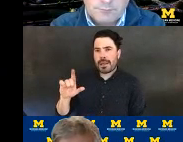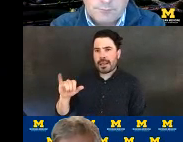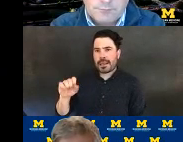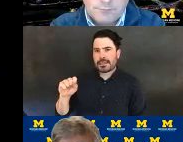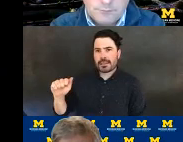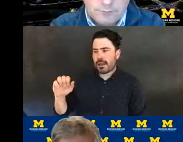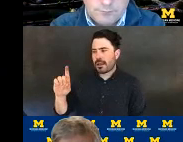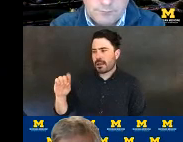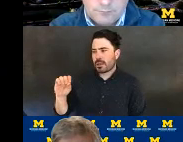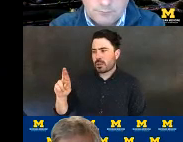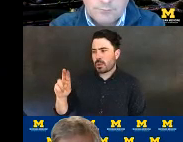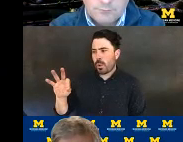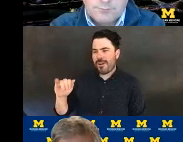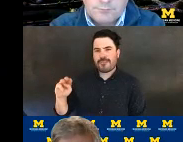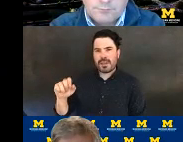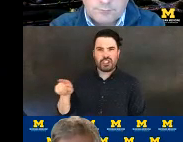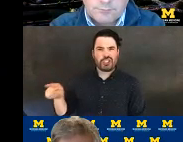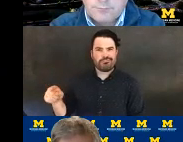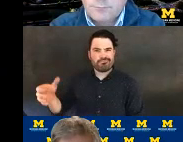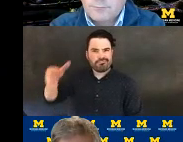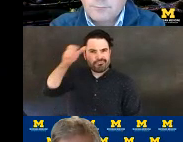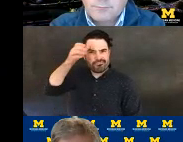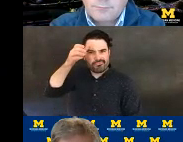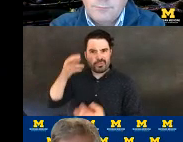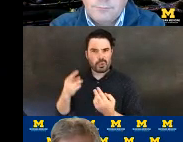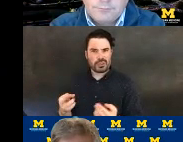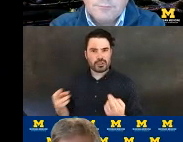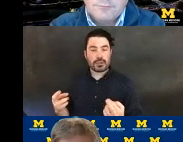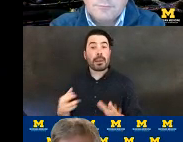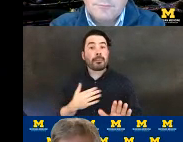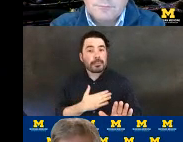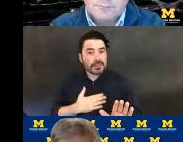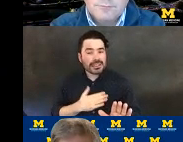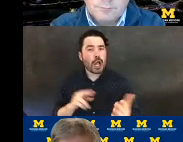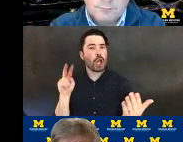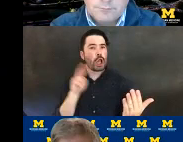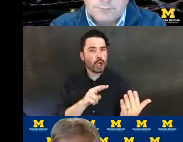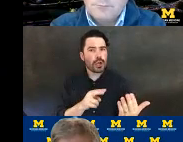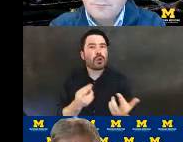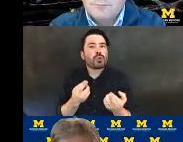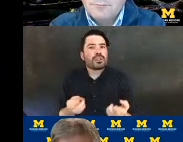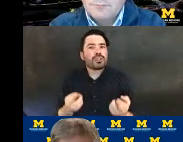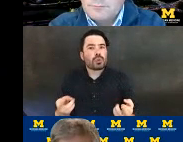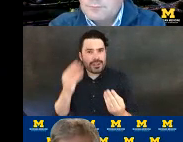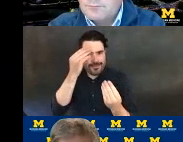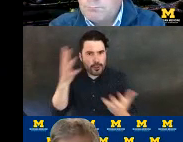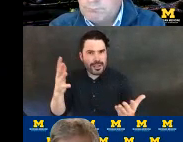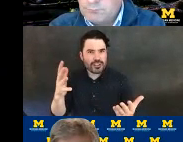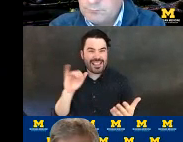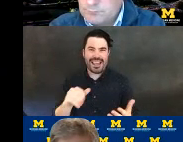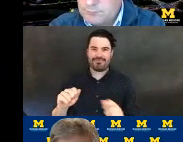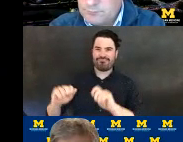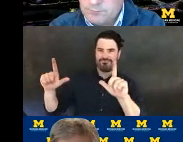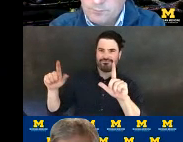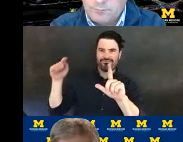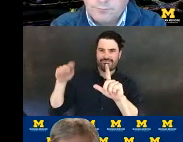But please try looking at the resources page that we showed in the slides, because that may have some information